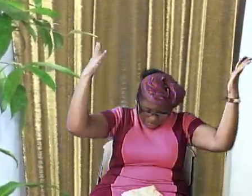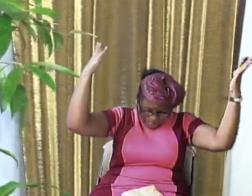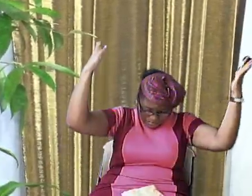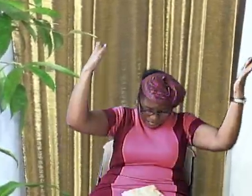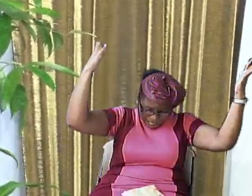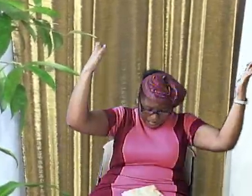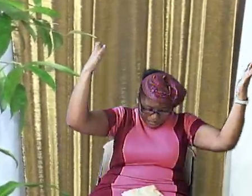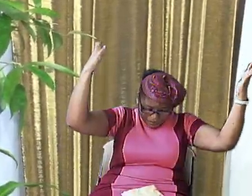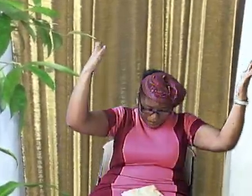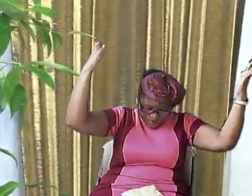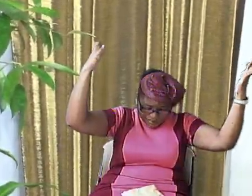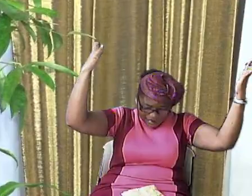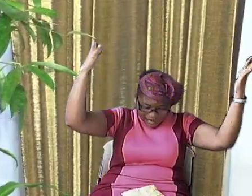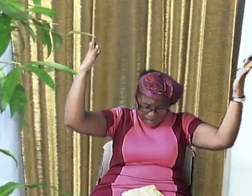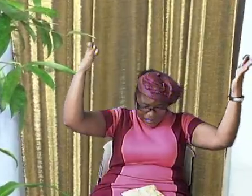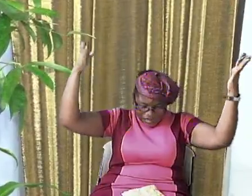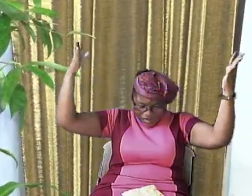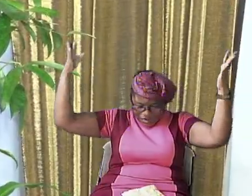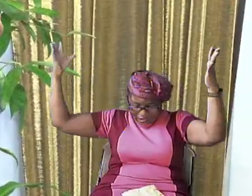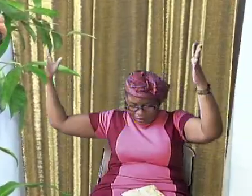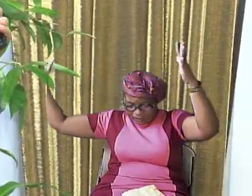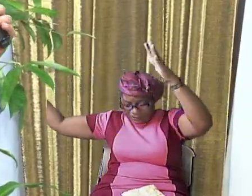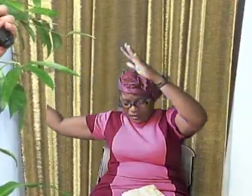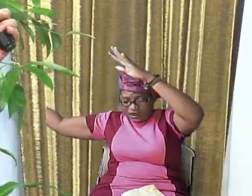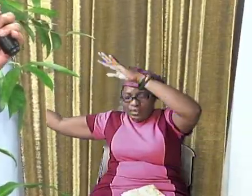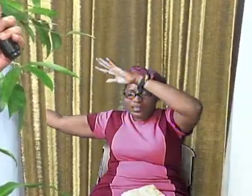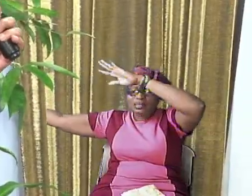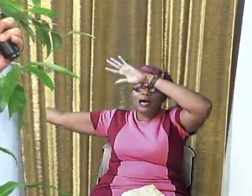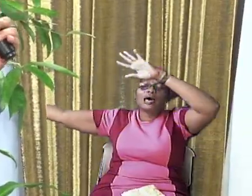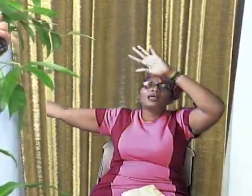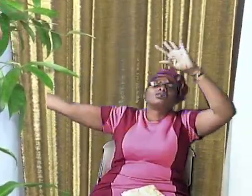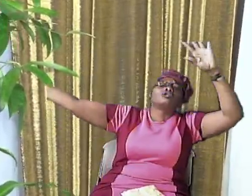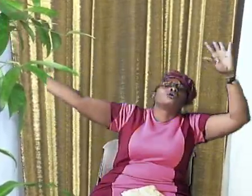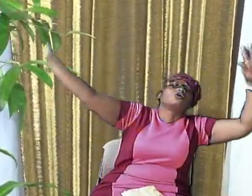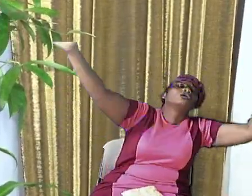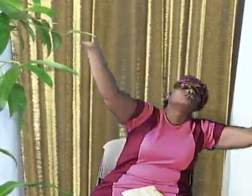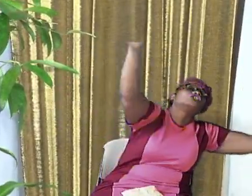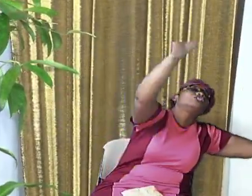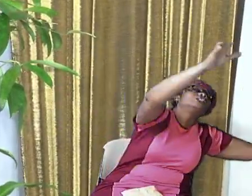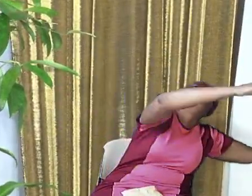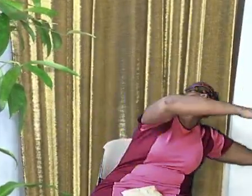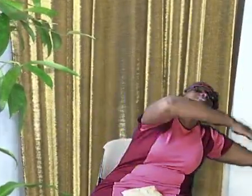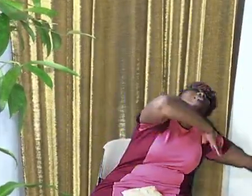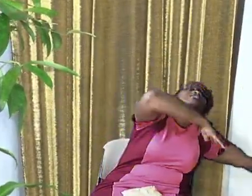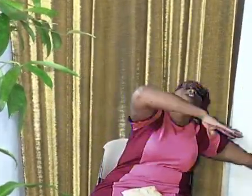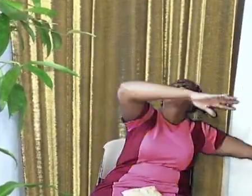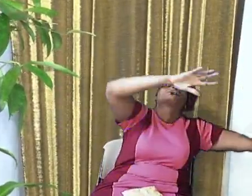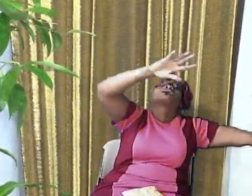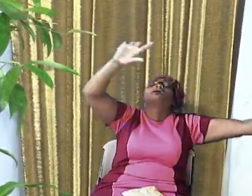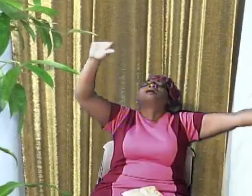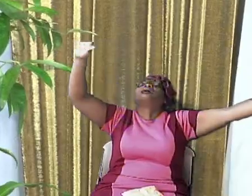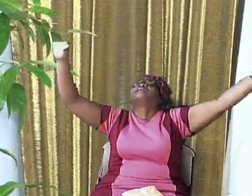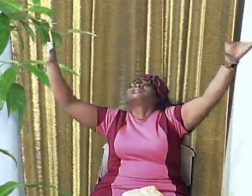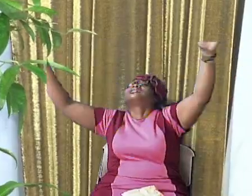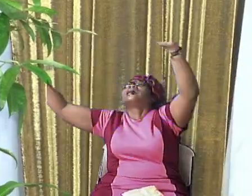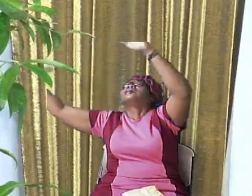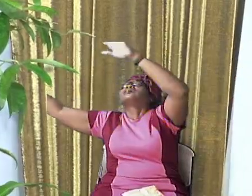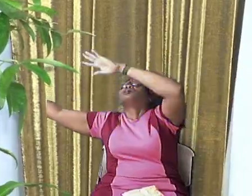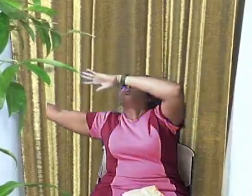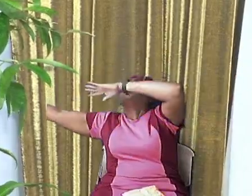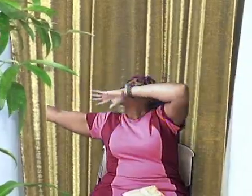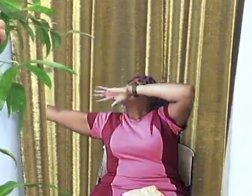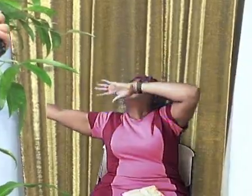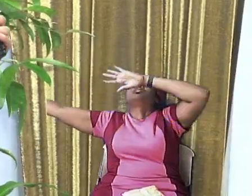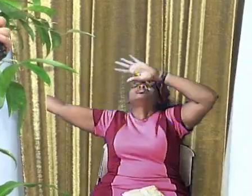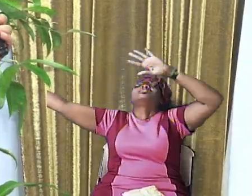Hallelujah. Let God arise and the enemy be scattered. Mighty God, let me tell you something, children of God.